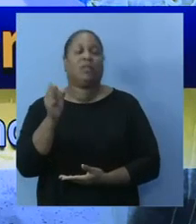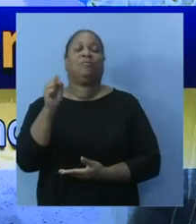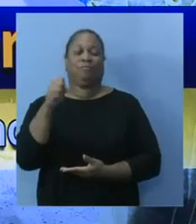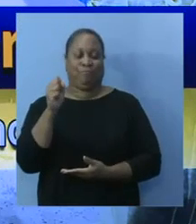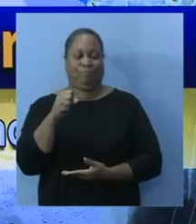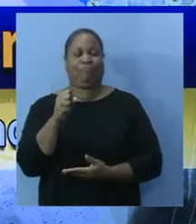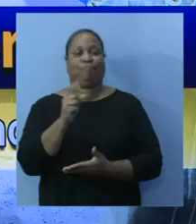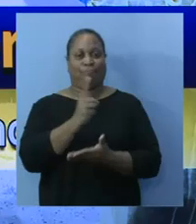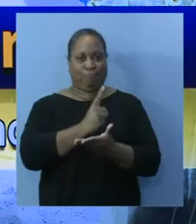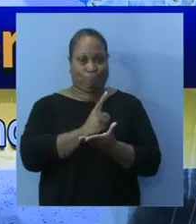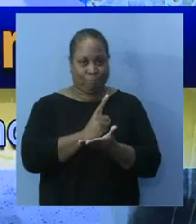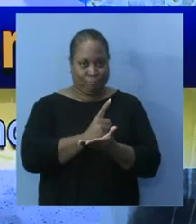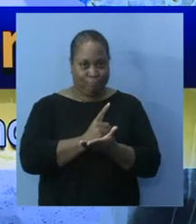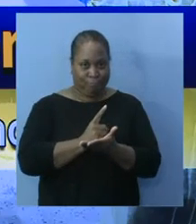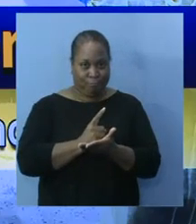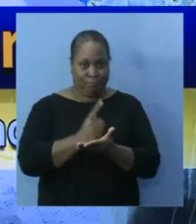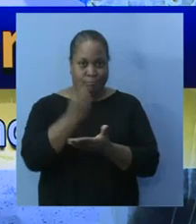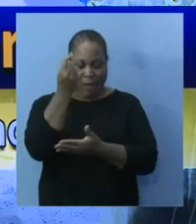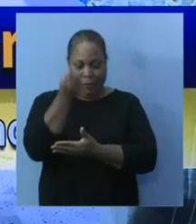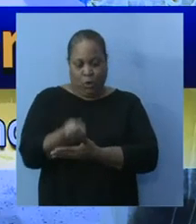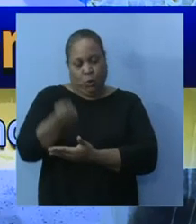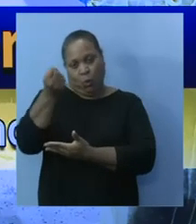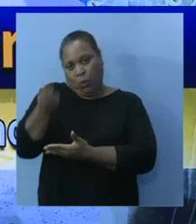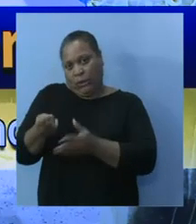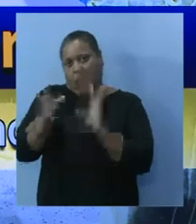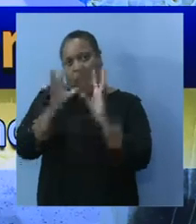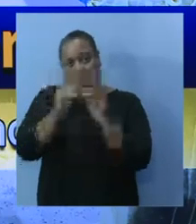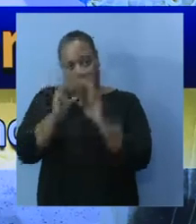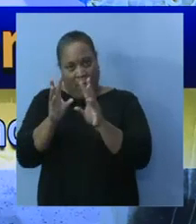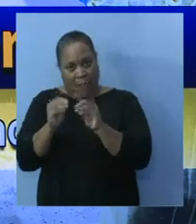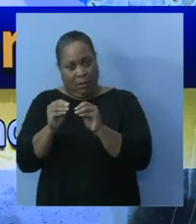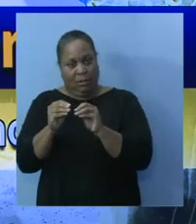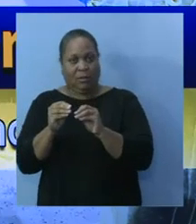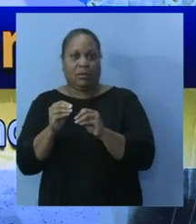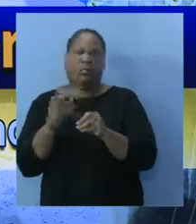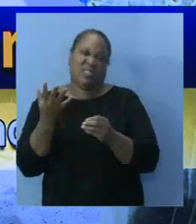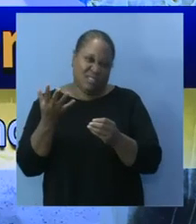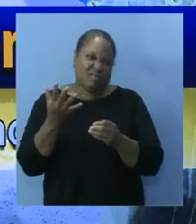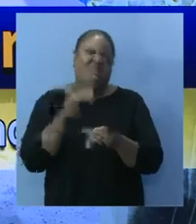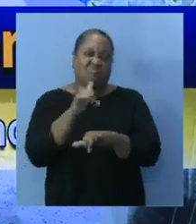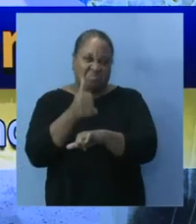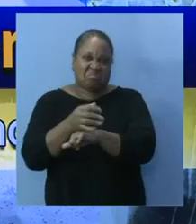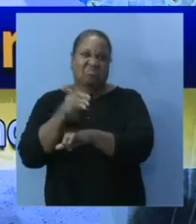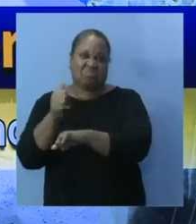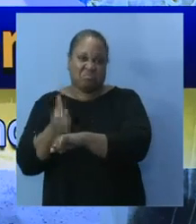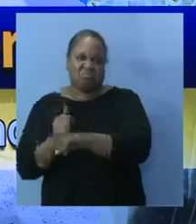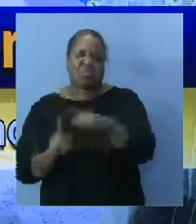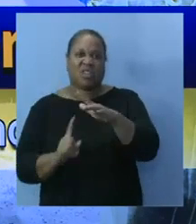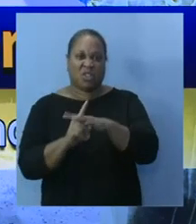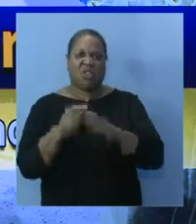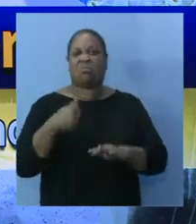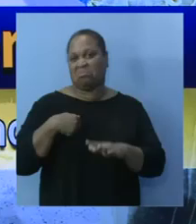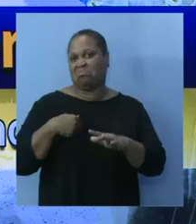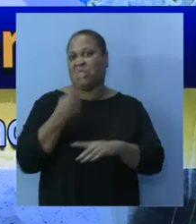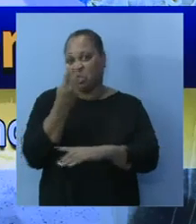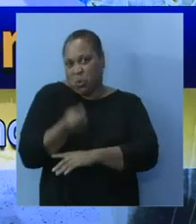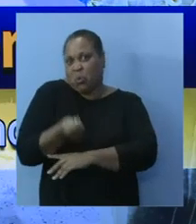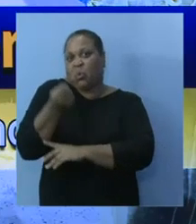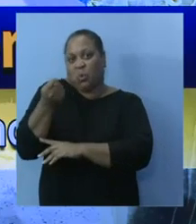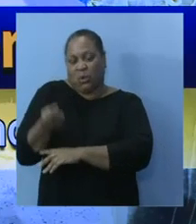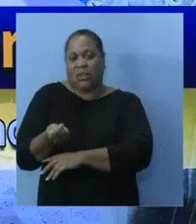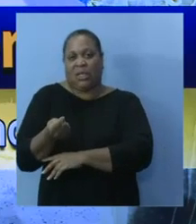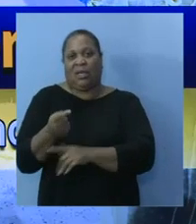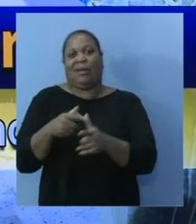meets every Tuesday. every Tuesday. We've kind of got on a pattern where we come here on Tuesday, and the changes go into effect